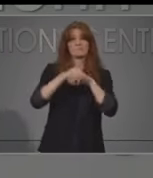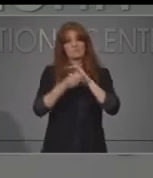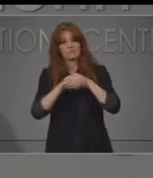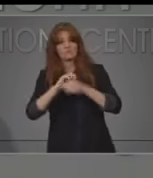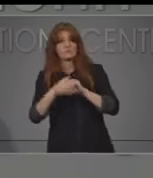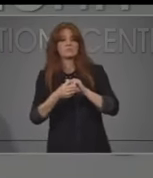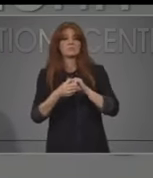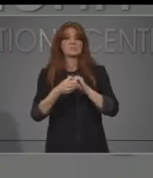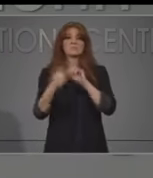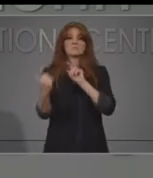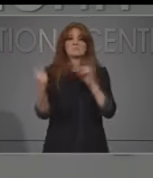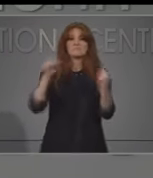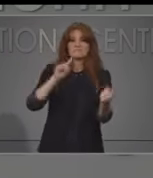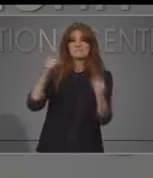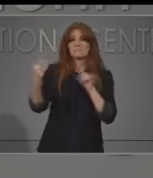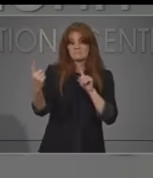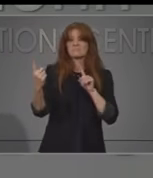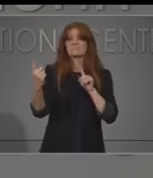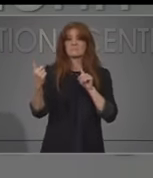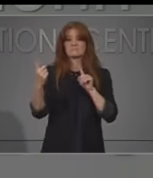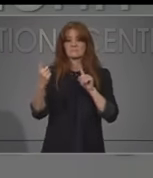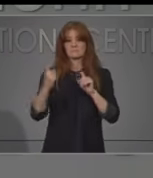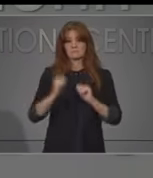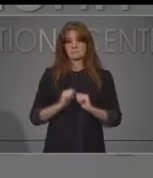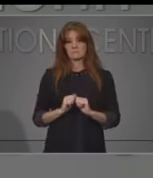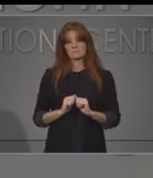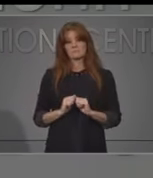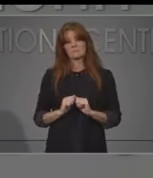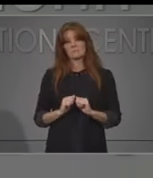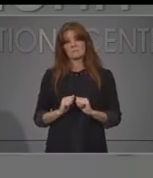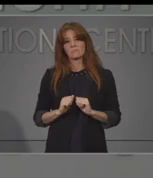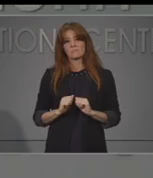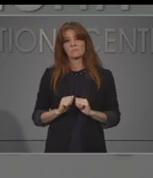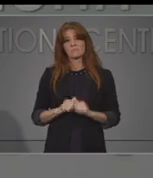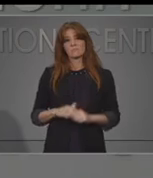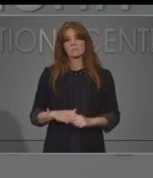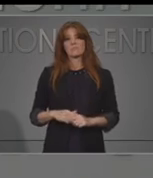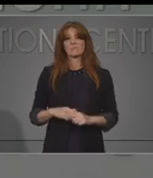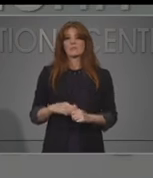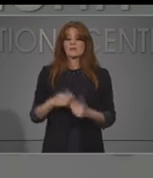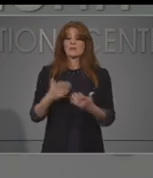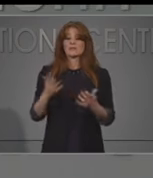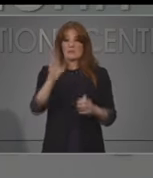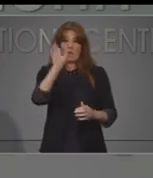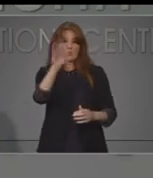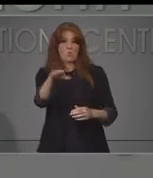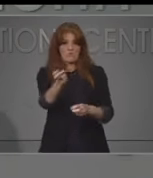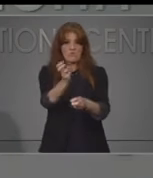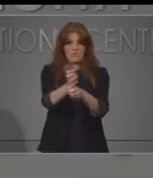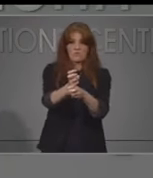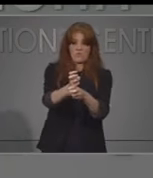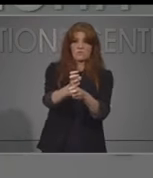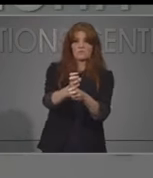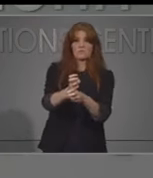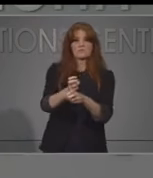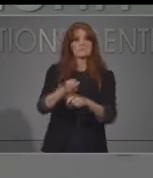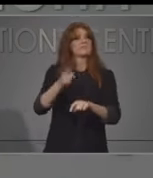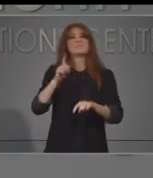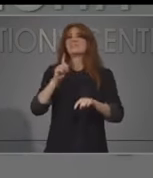hands, wait 6 feet apart from other people. As difficult as it is, we must not